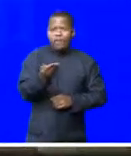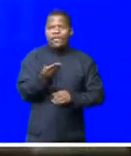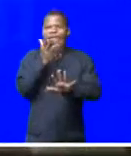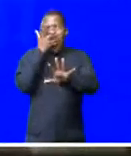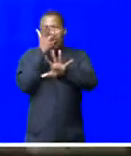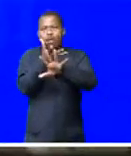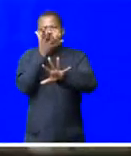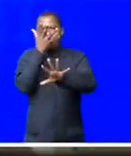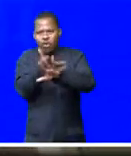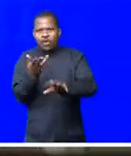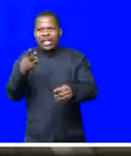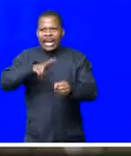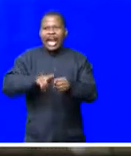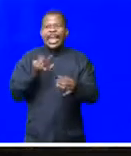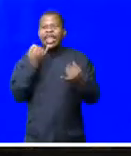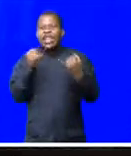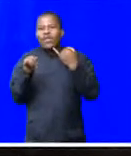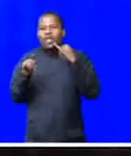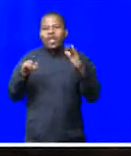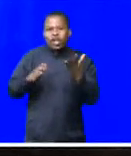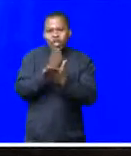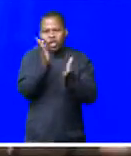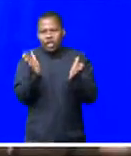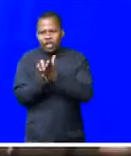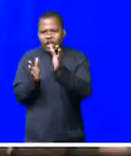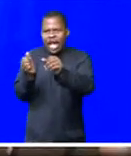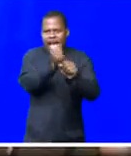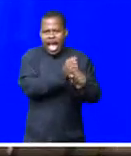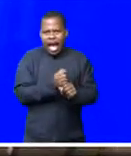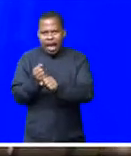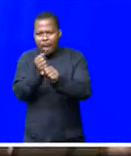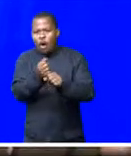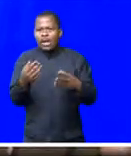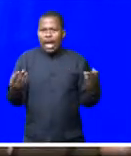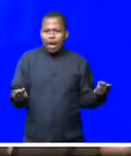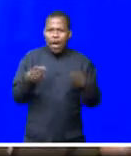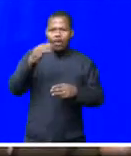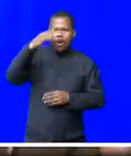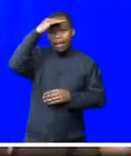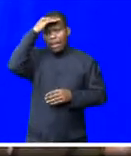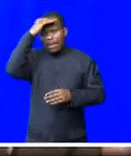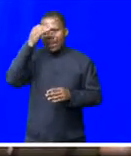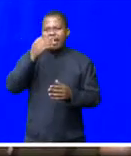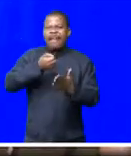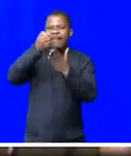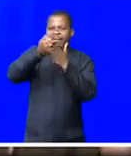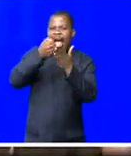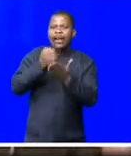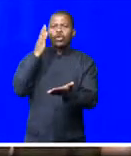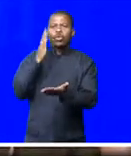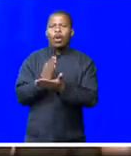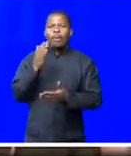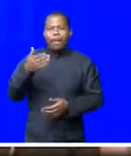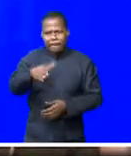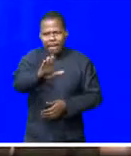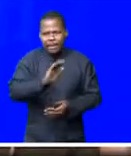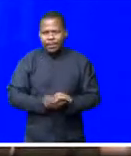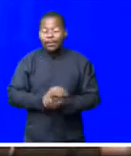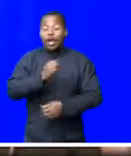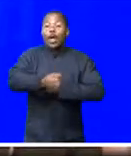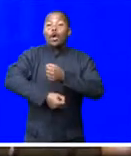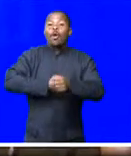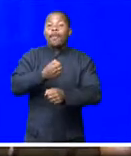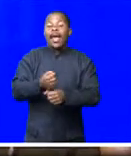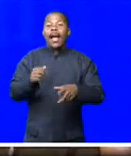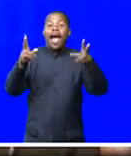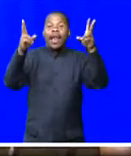uhlukubedwa netinkhololo tsite ngebantfu labanelibala. Lesicubulo salamhla salonyaka sikhomba